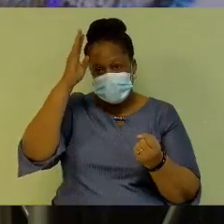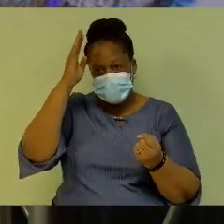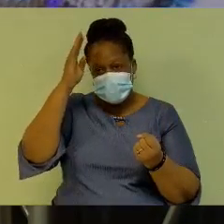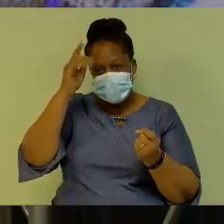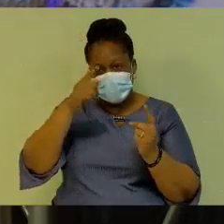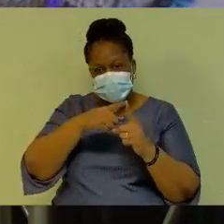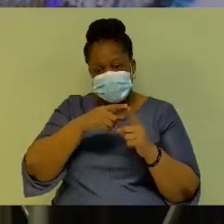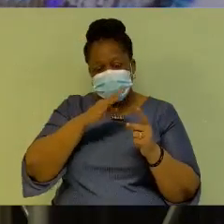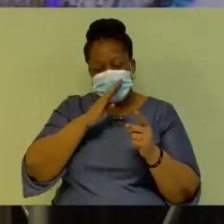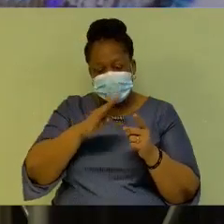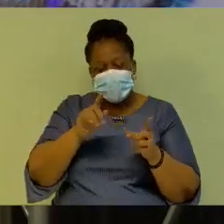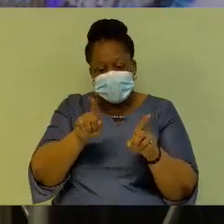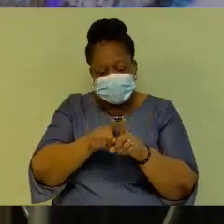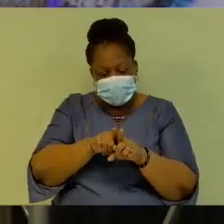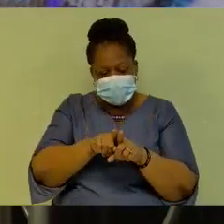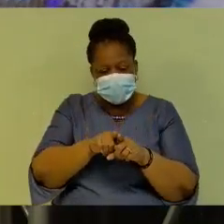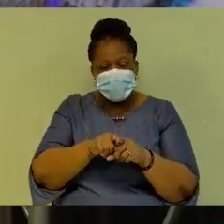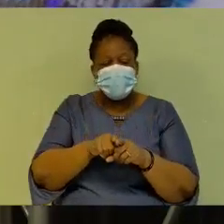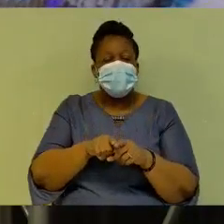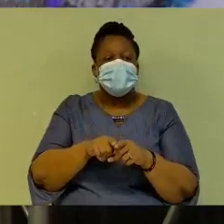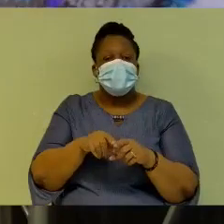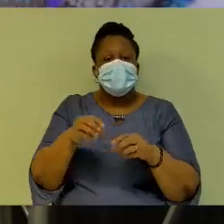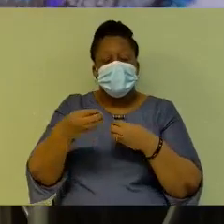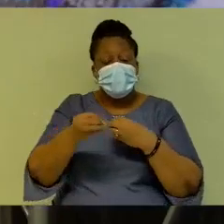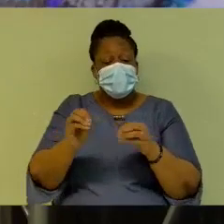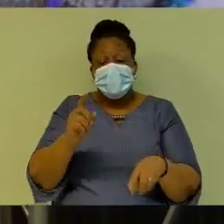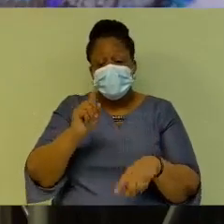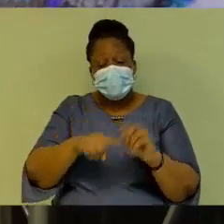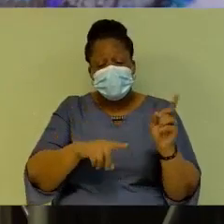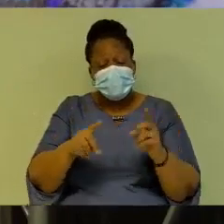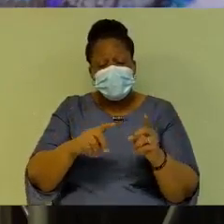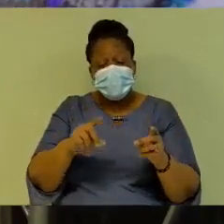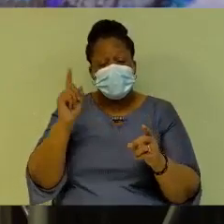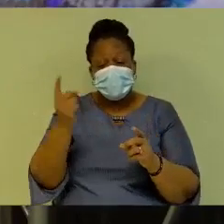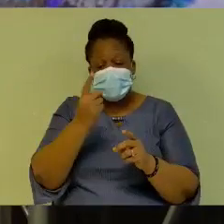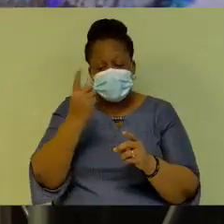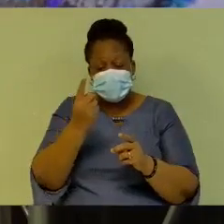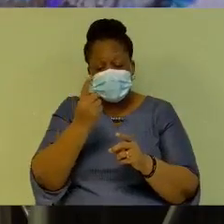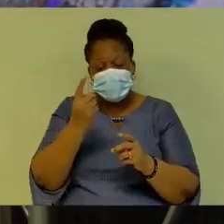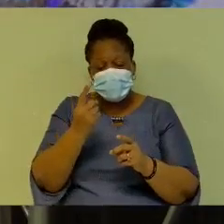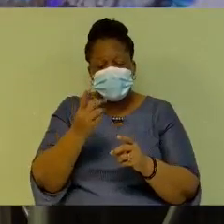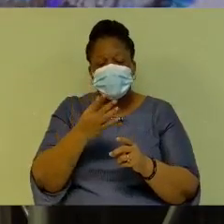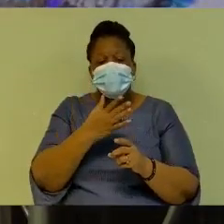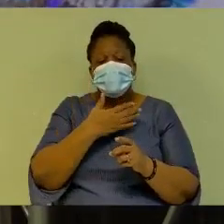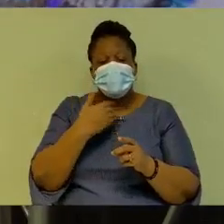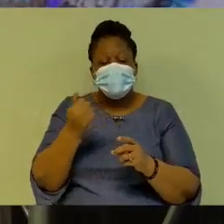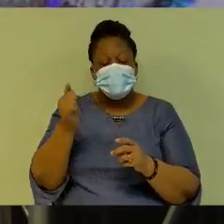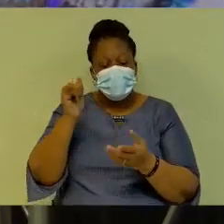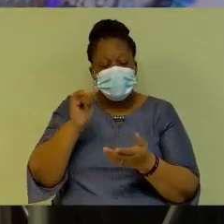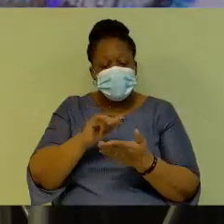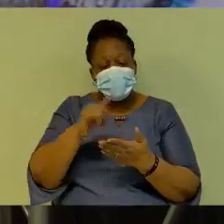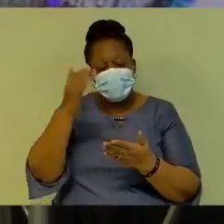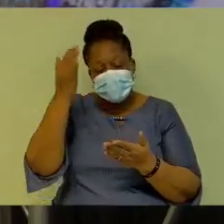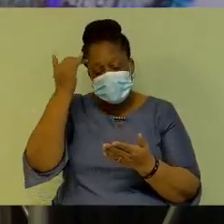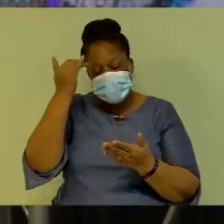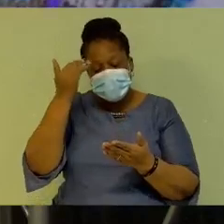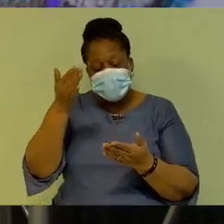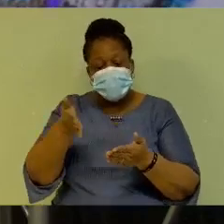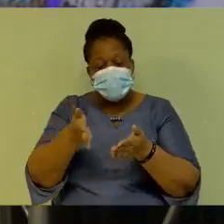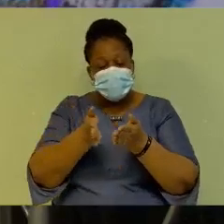department cannot do it alone, do not have the capacity to do it alone. And that is why